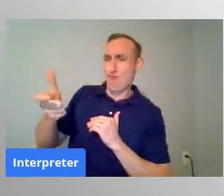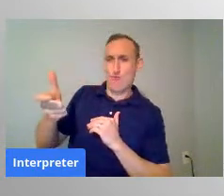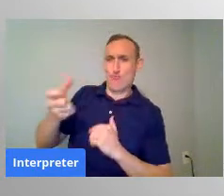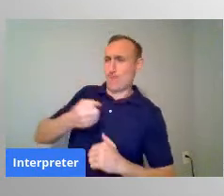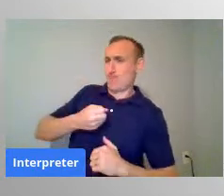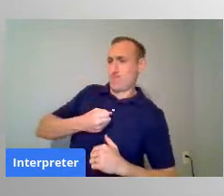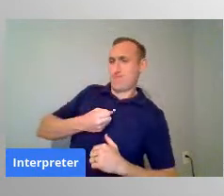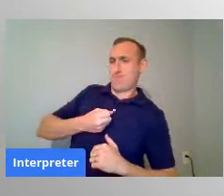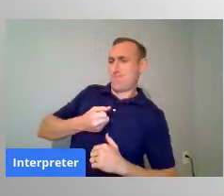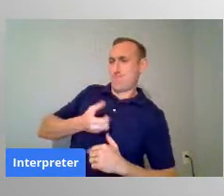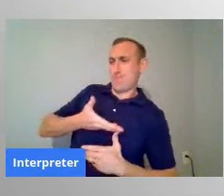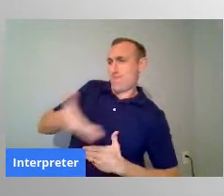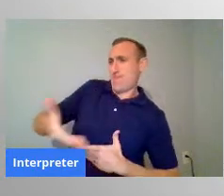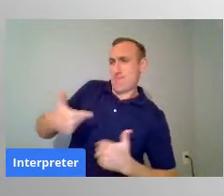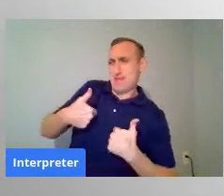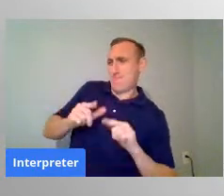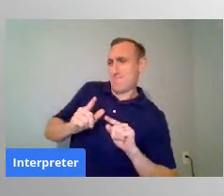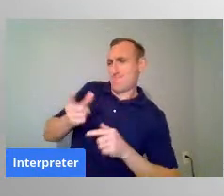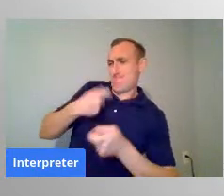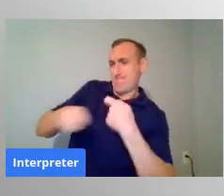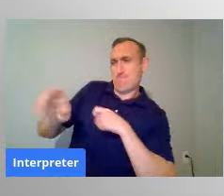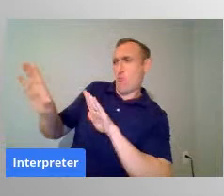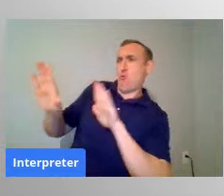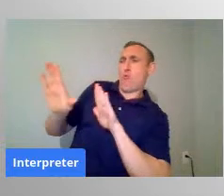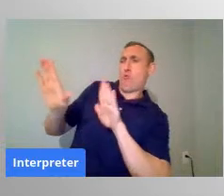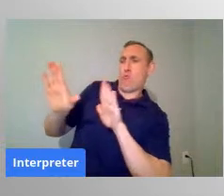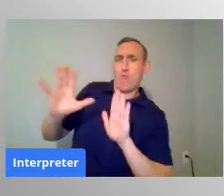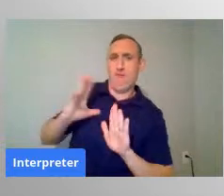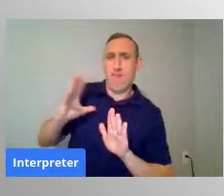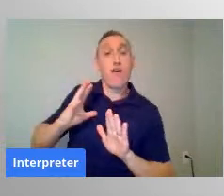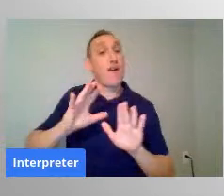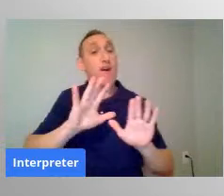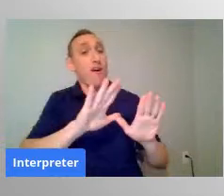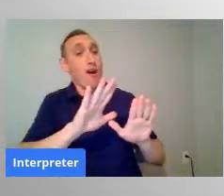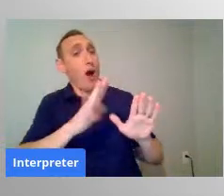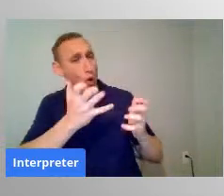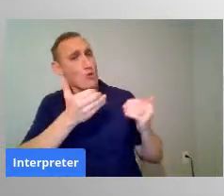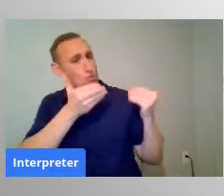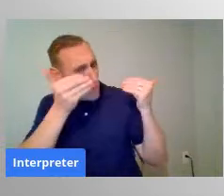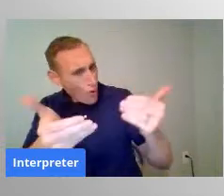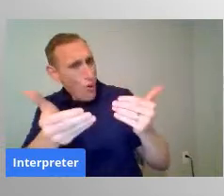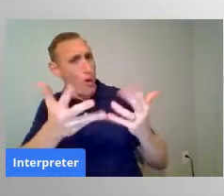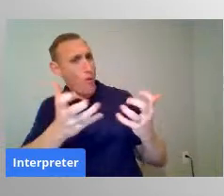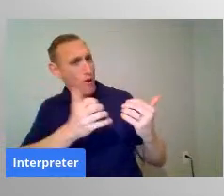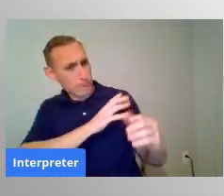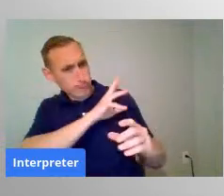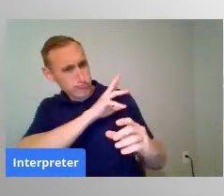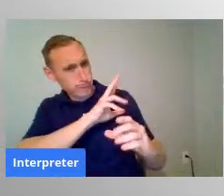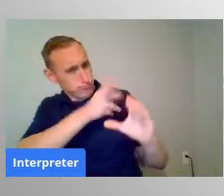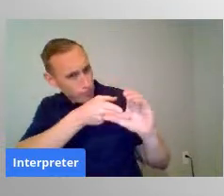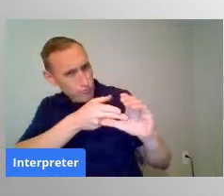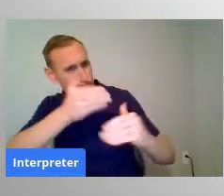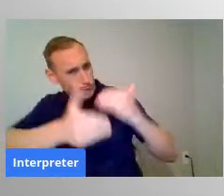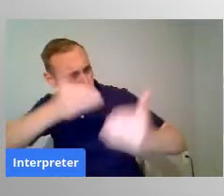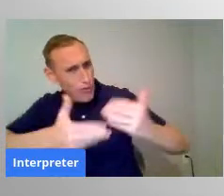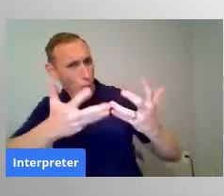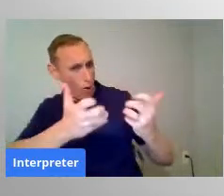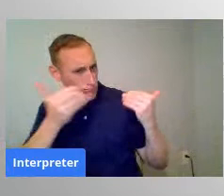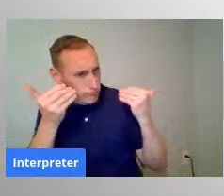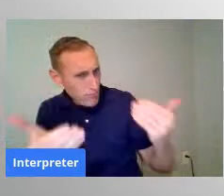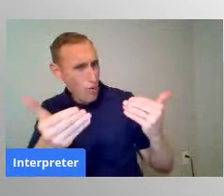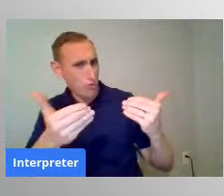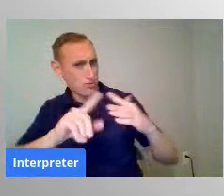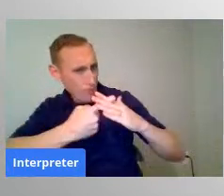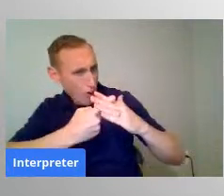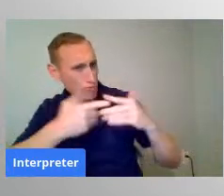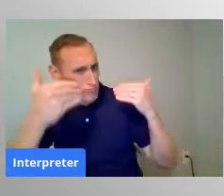sincerely appreciate you. I want you to get out the gate. I want you to get out the gate strong. So anyway,